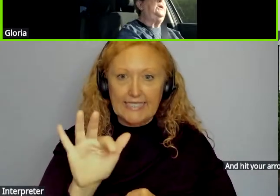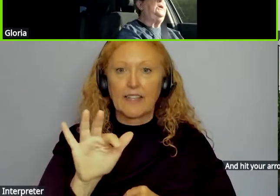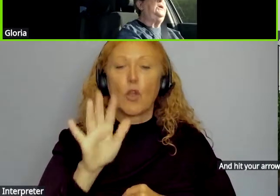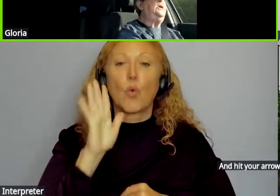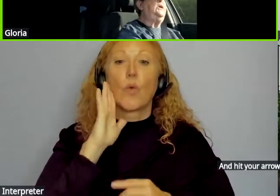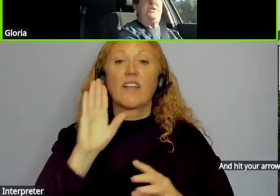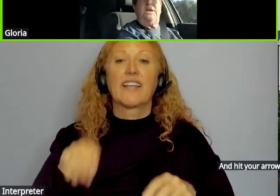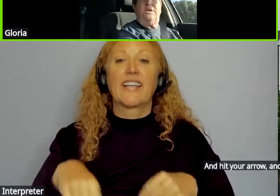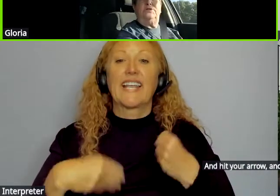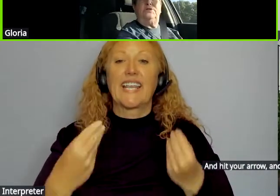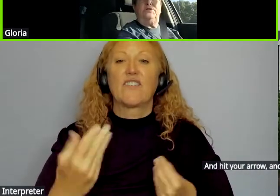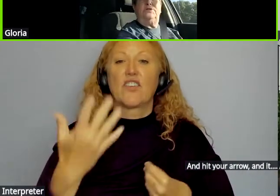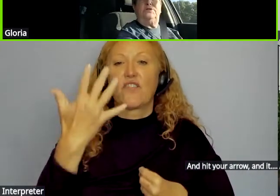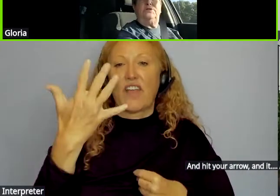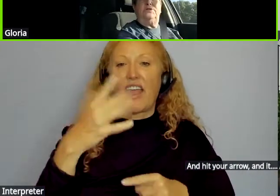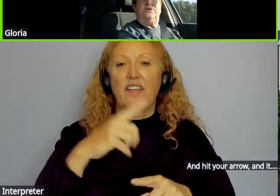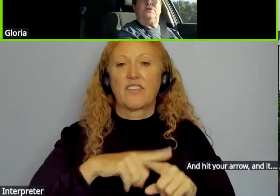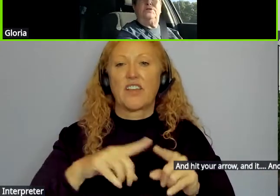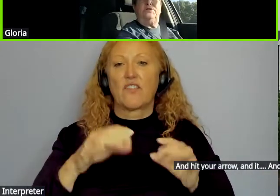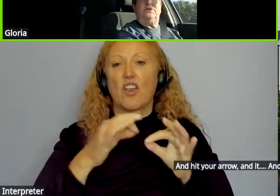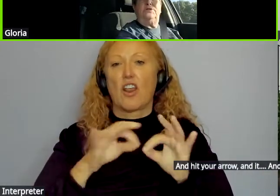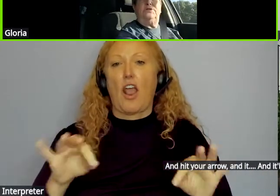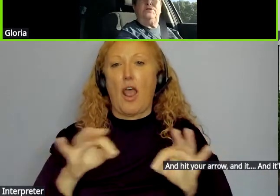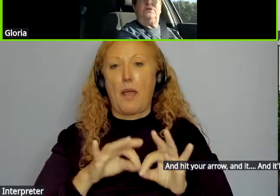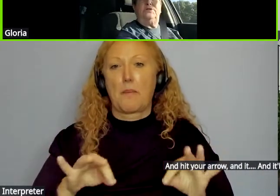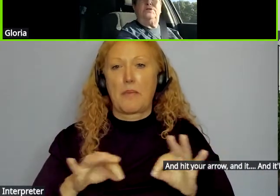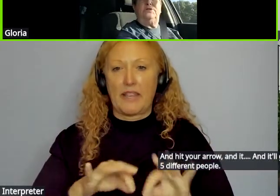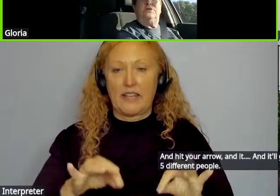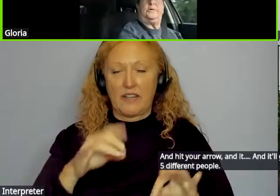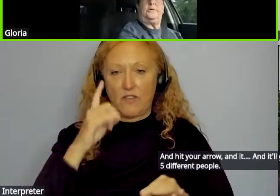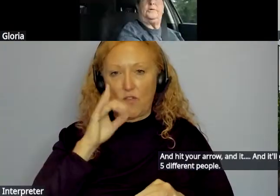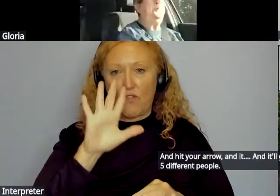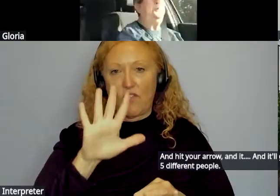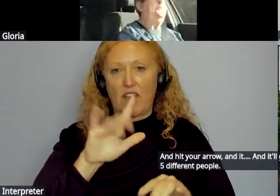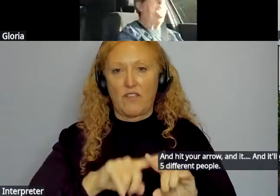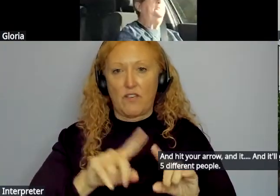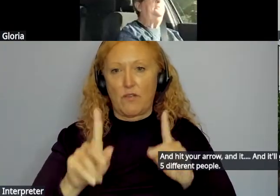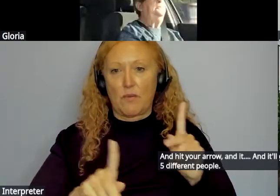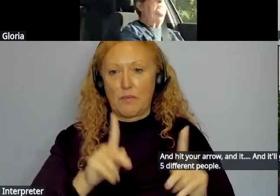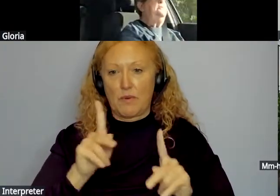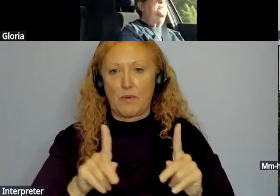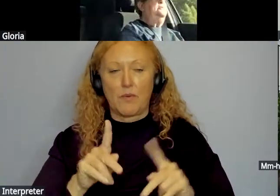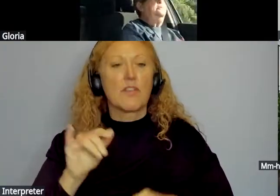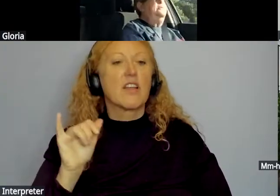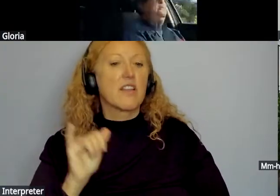you 5 different things to say to 5 different people. Mm-hmm.